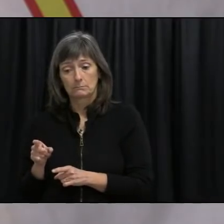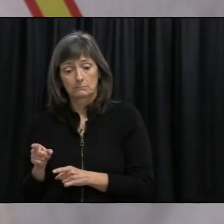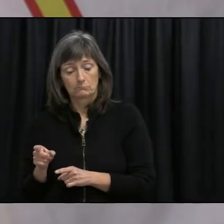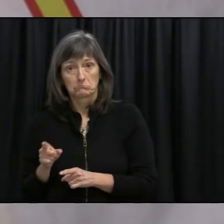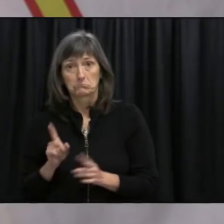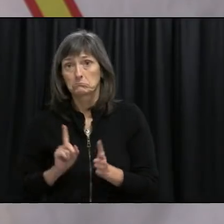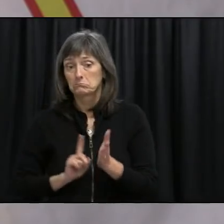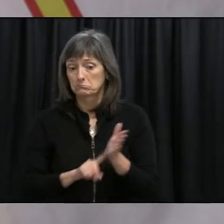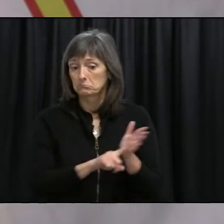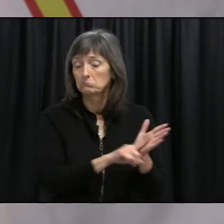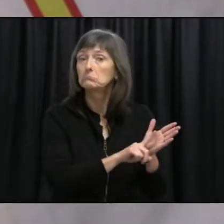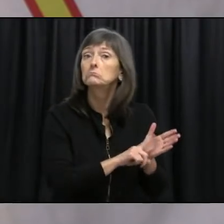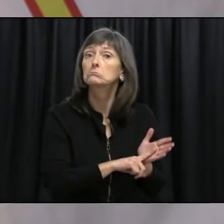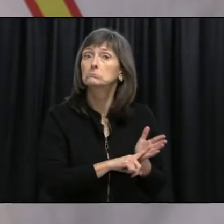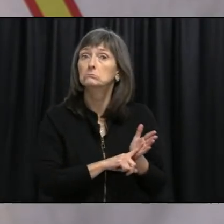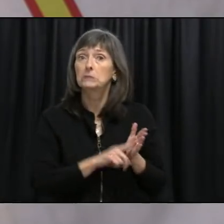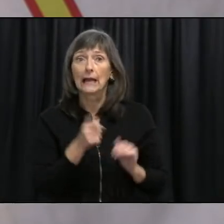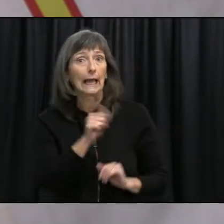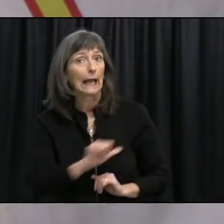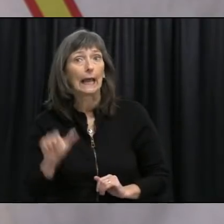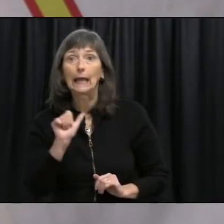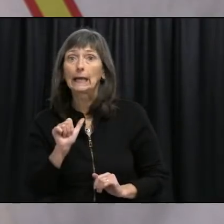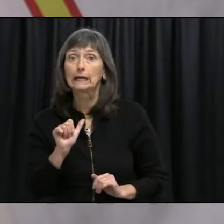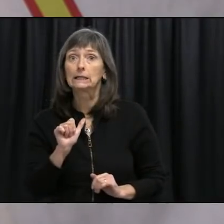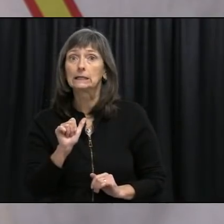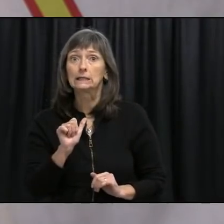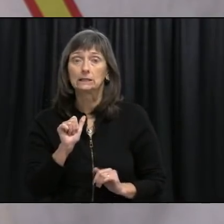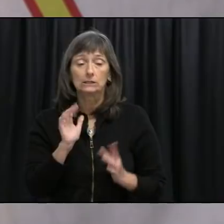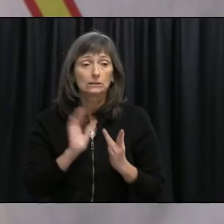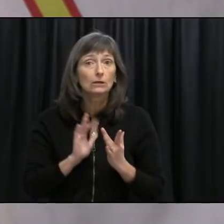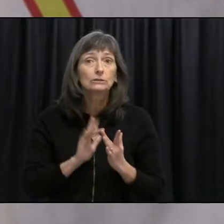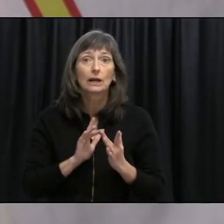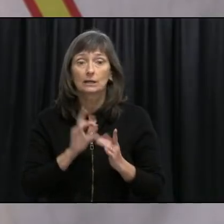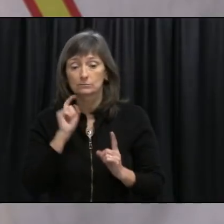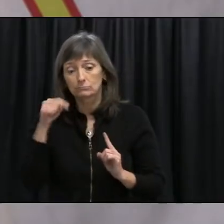doing investigations and following through on any contacts and